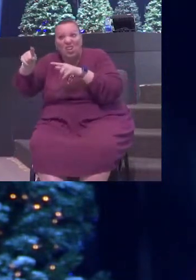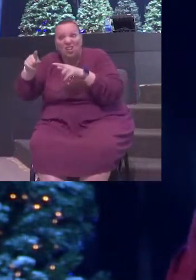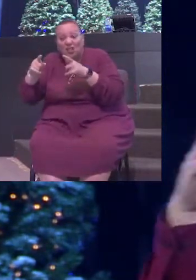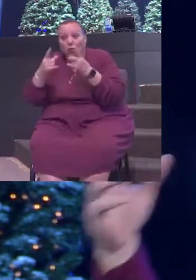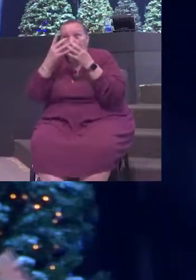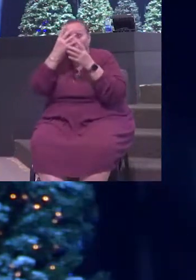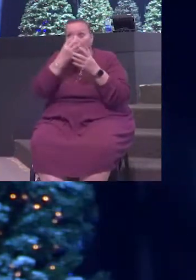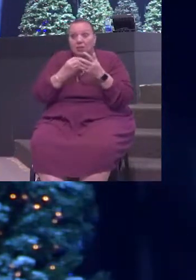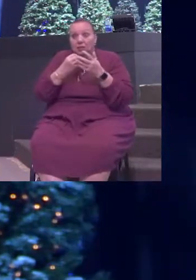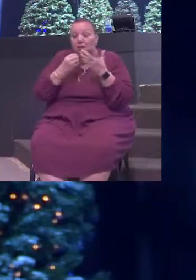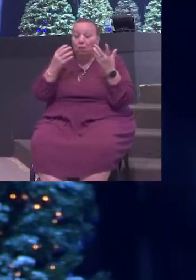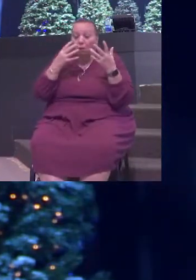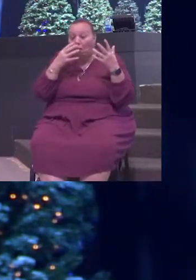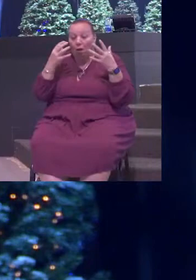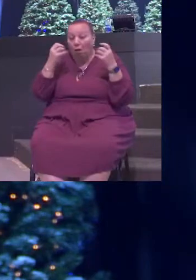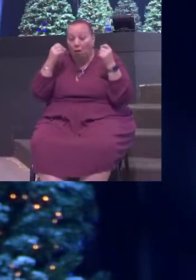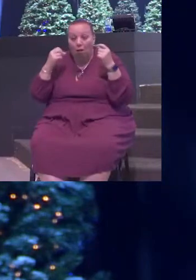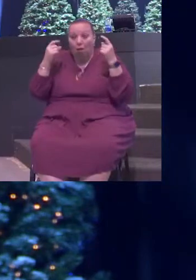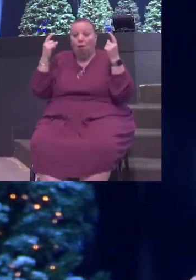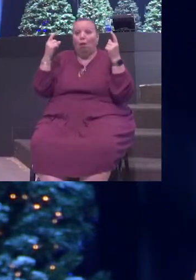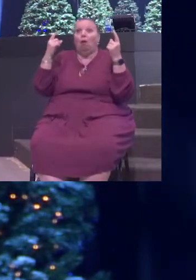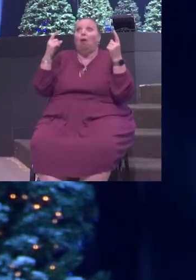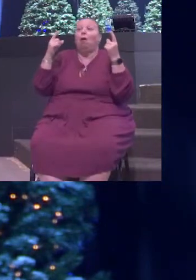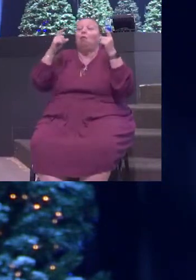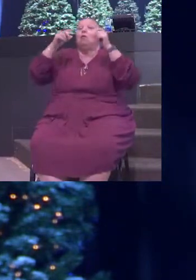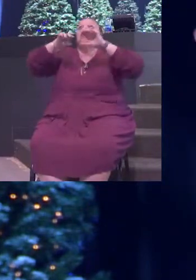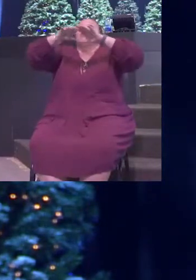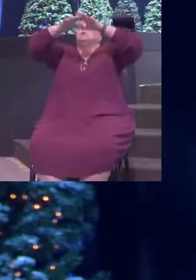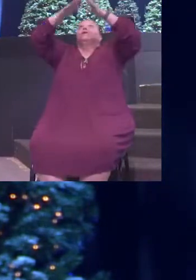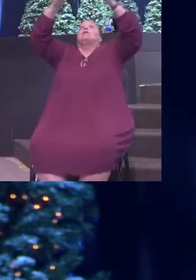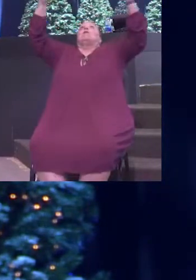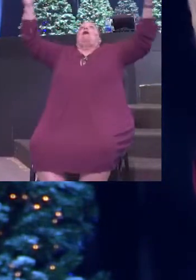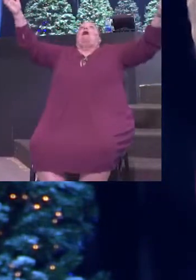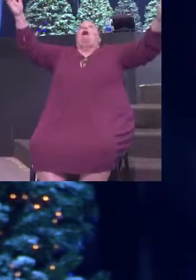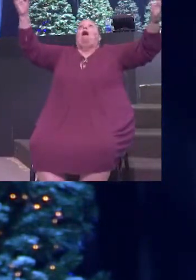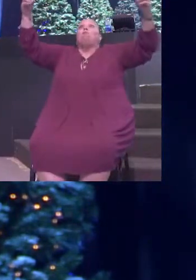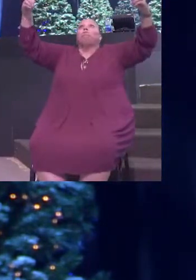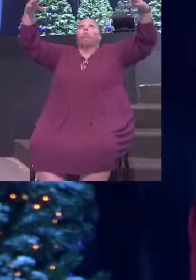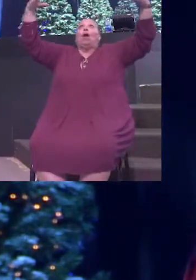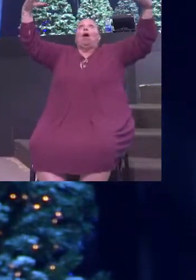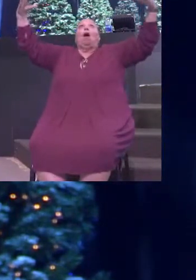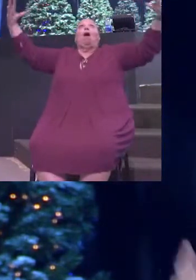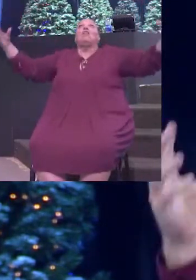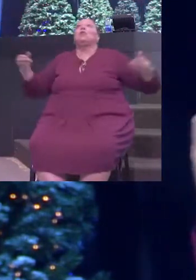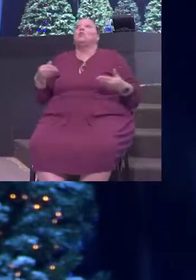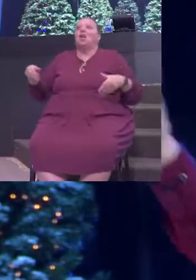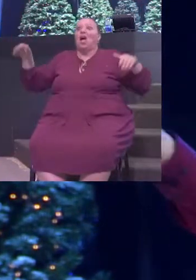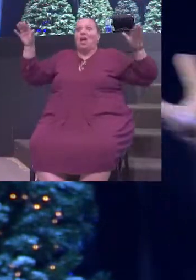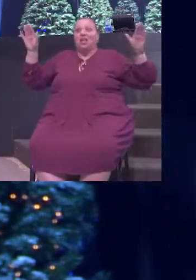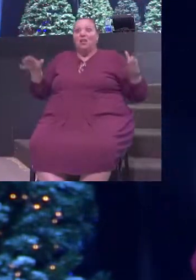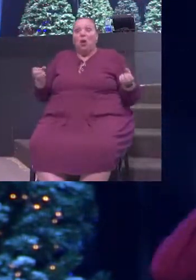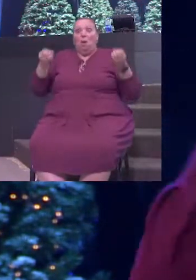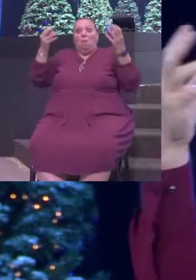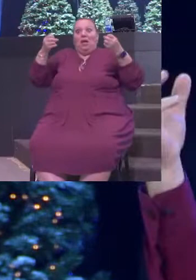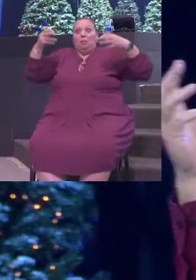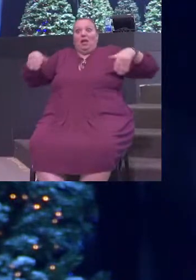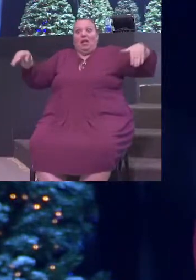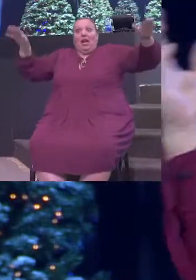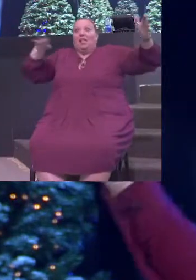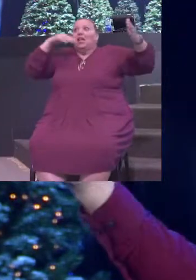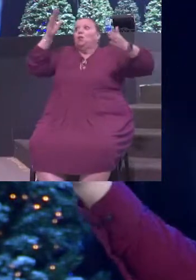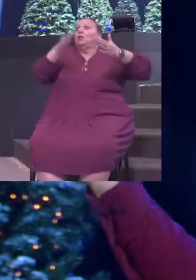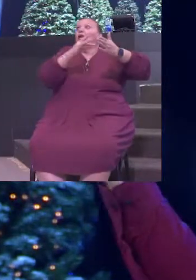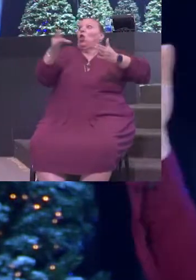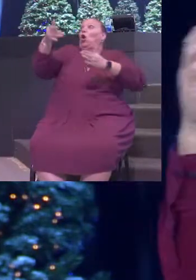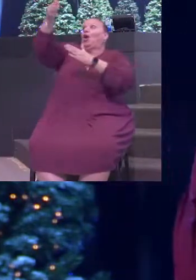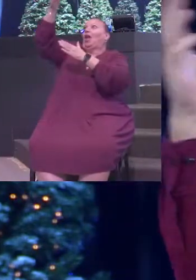were asleep or half asleep, and then all of a sudden the sky just lit up, and there was an angel. And then there was a host of angels, and they were singing,